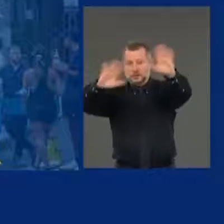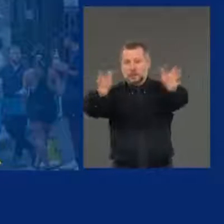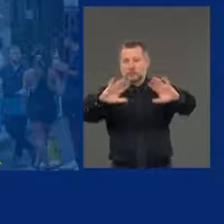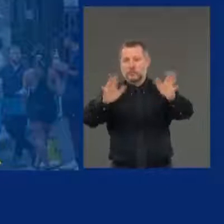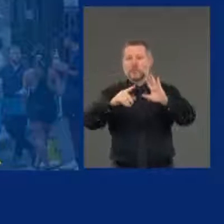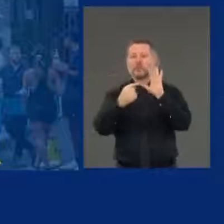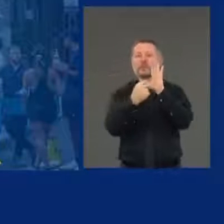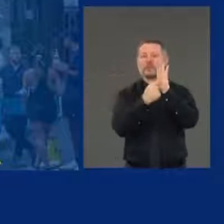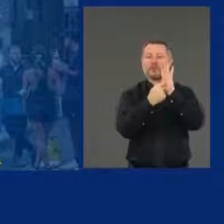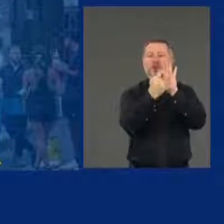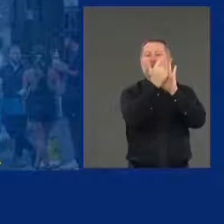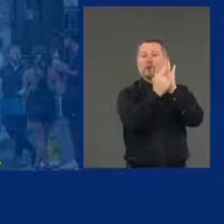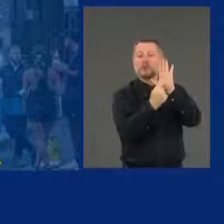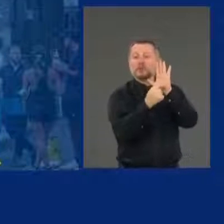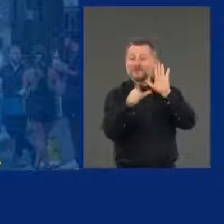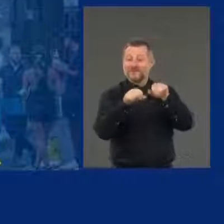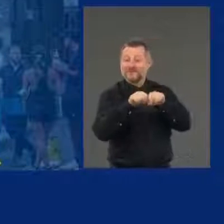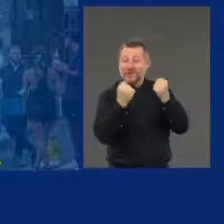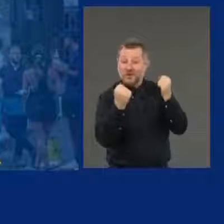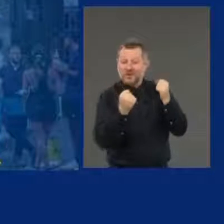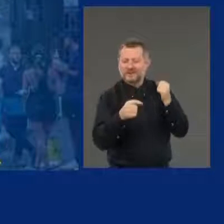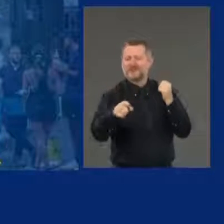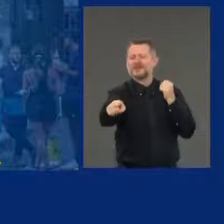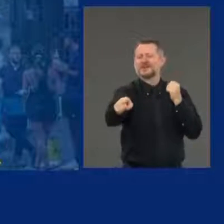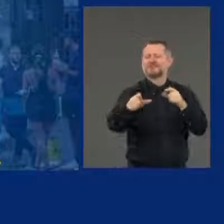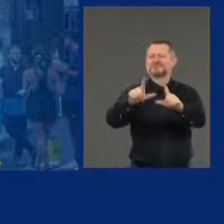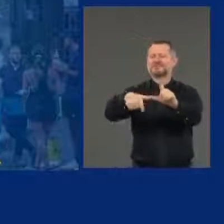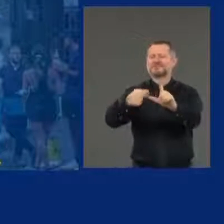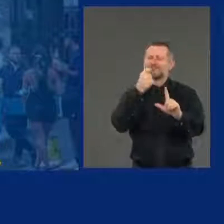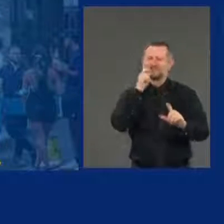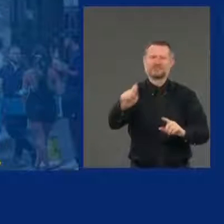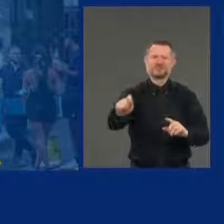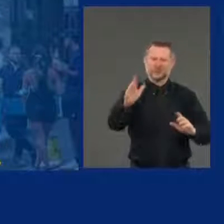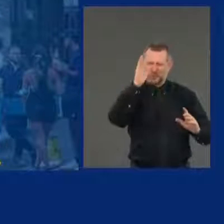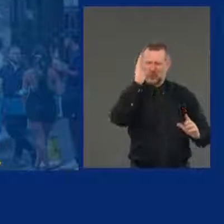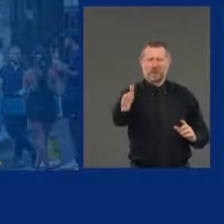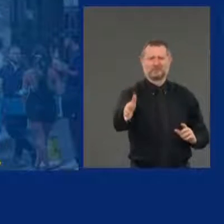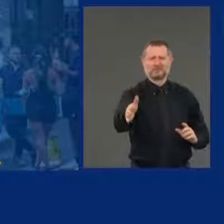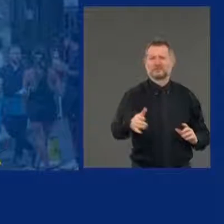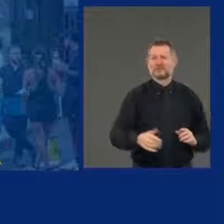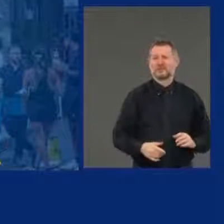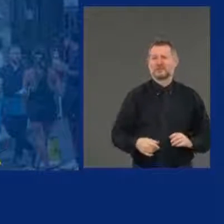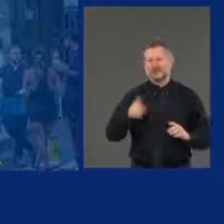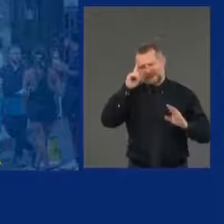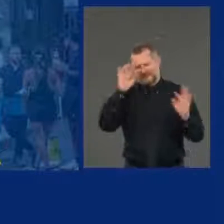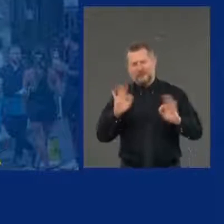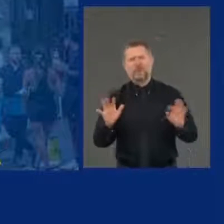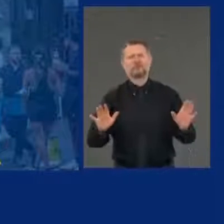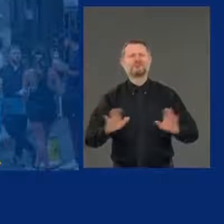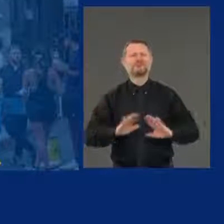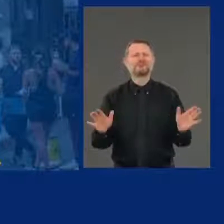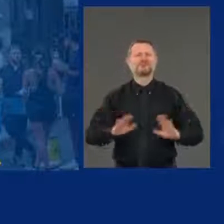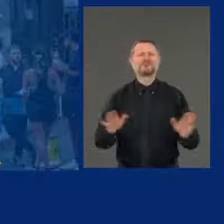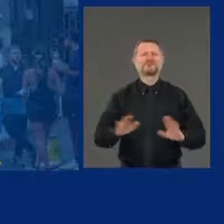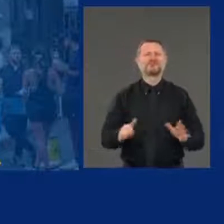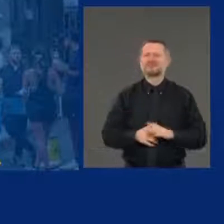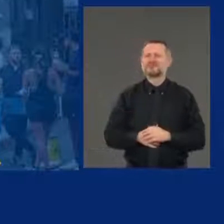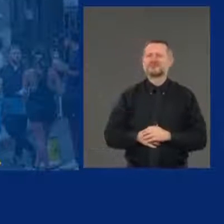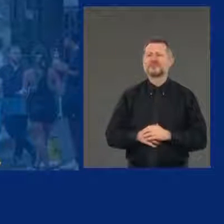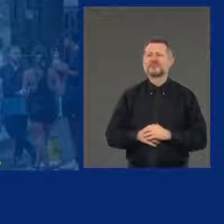your license. And you will. We're not kidding around about this. If you are an